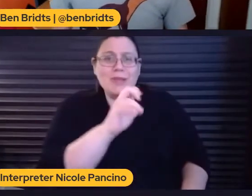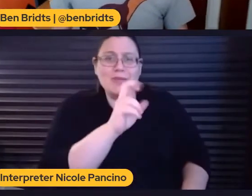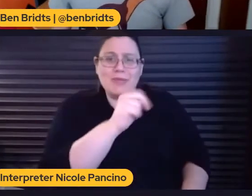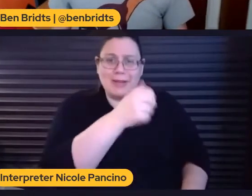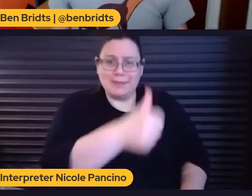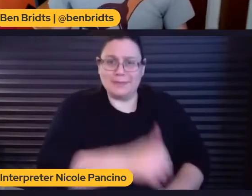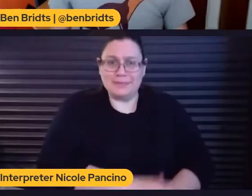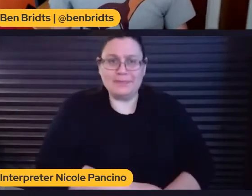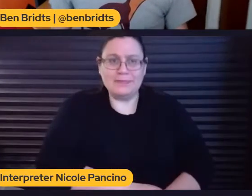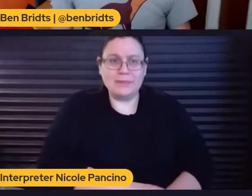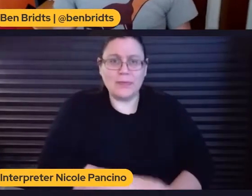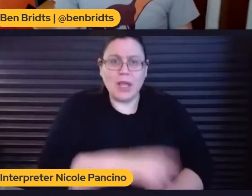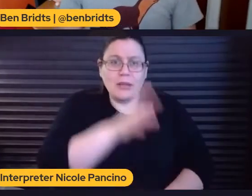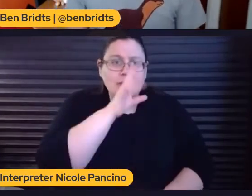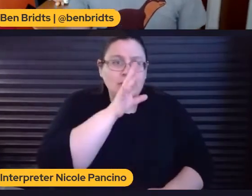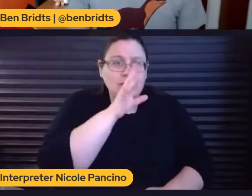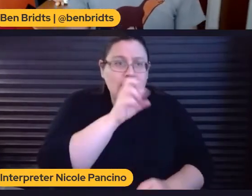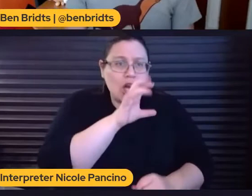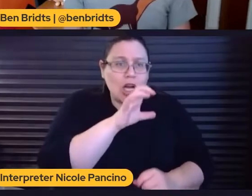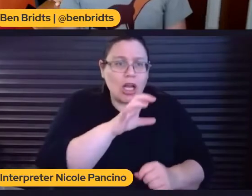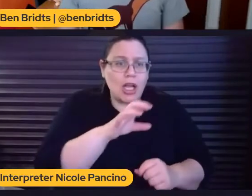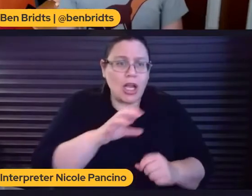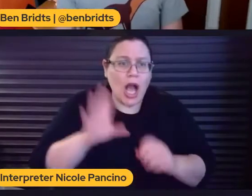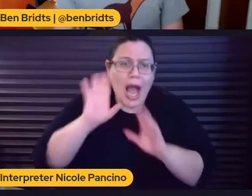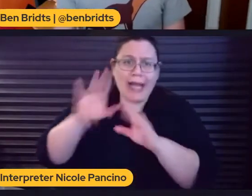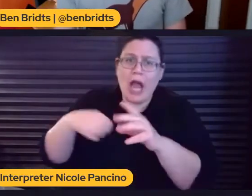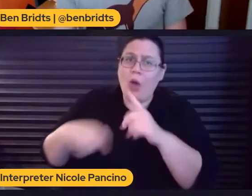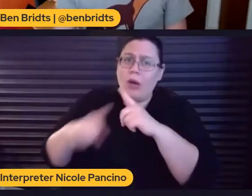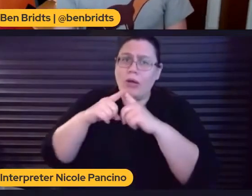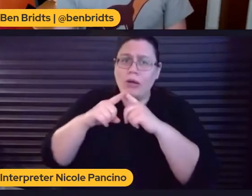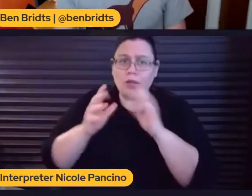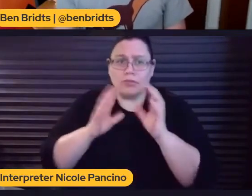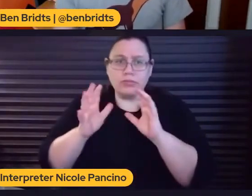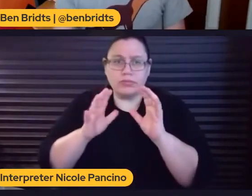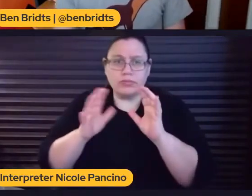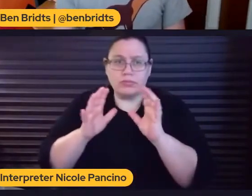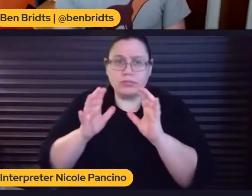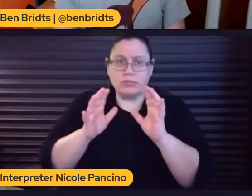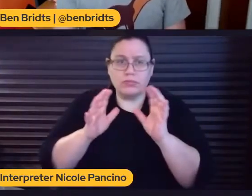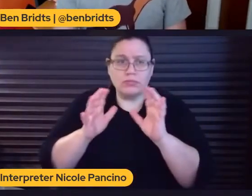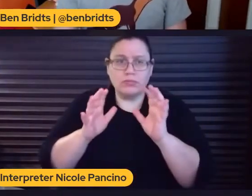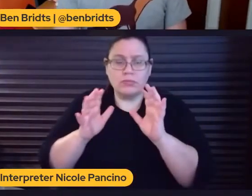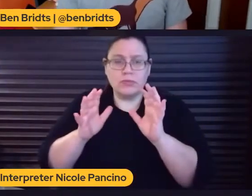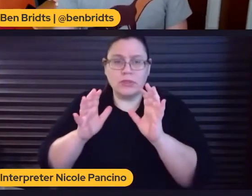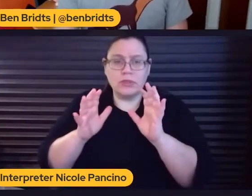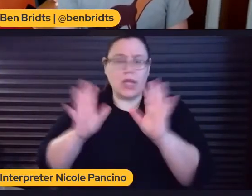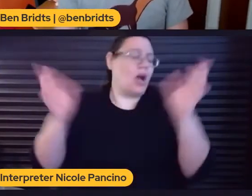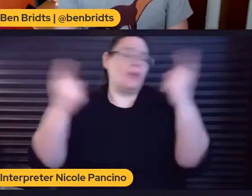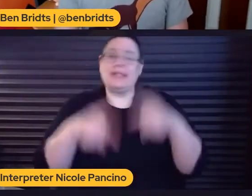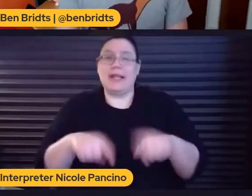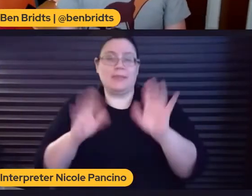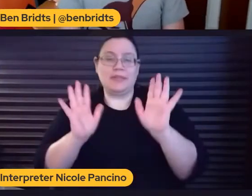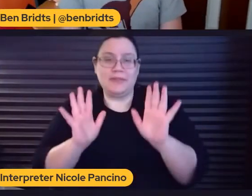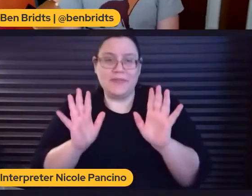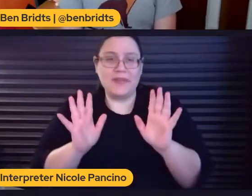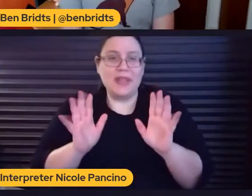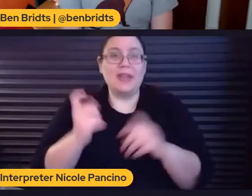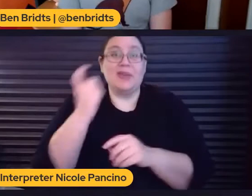Eric, you're muted. Yeah. Yep. Yeah, I know. So, oh, yeah. No errors happen. We just learned